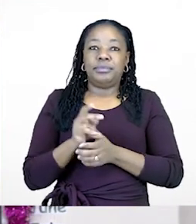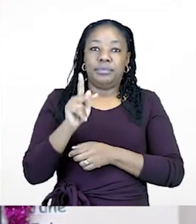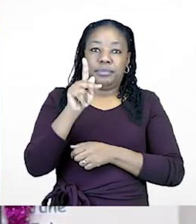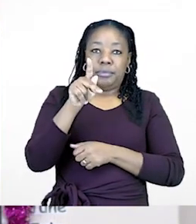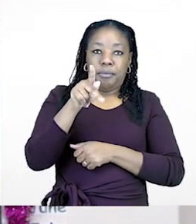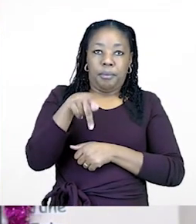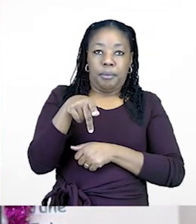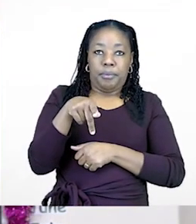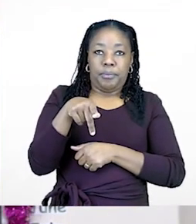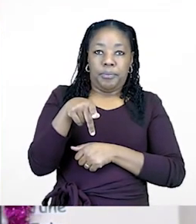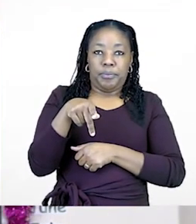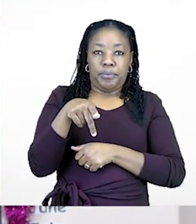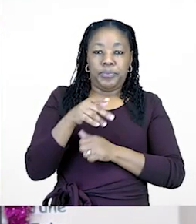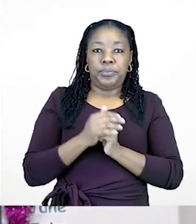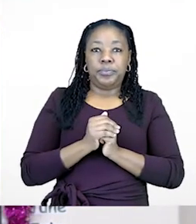Let's start from the top.